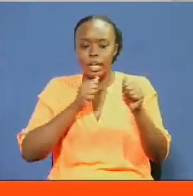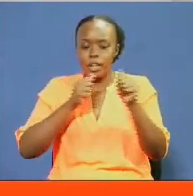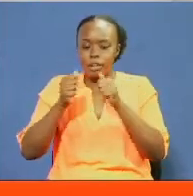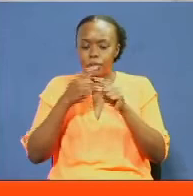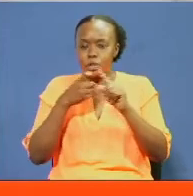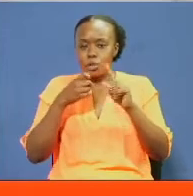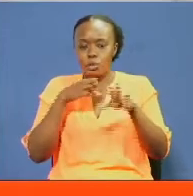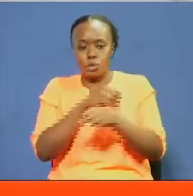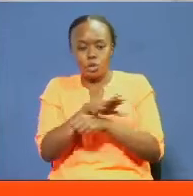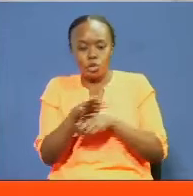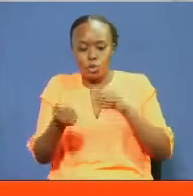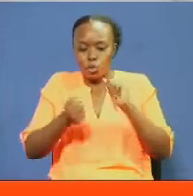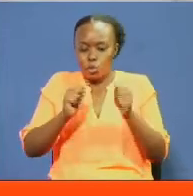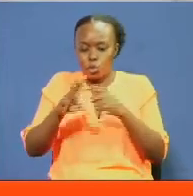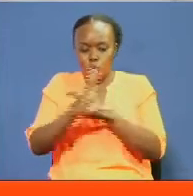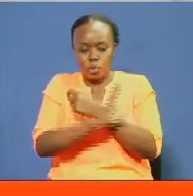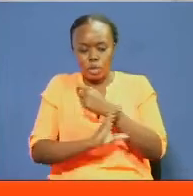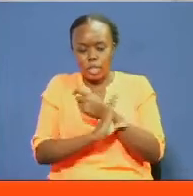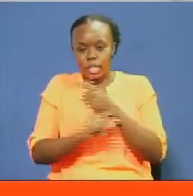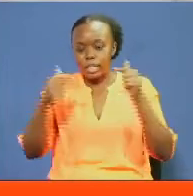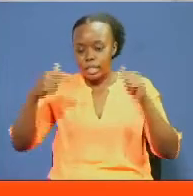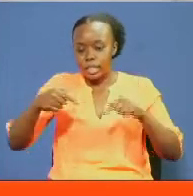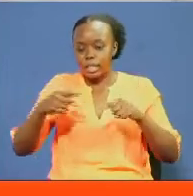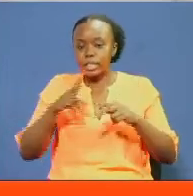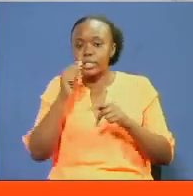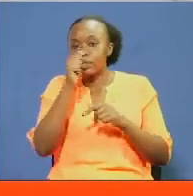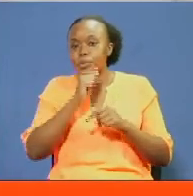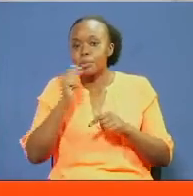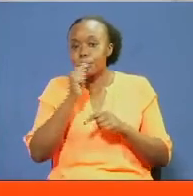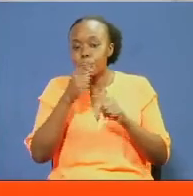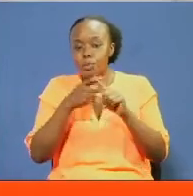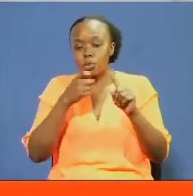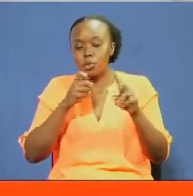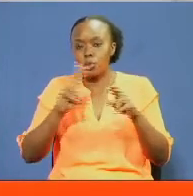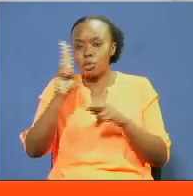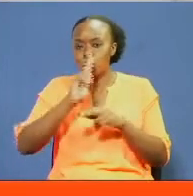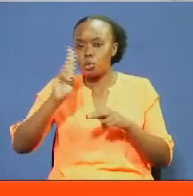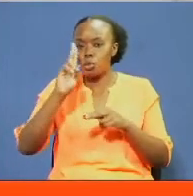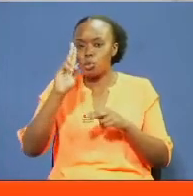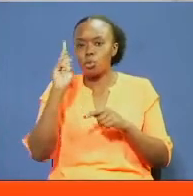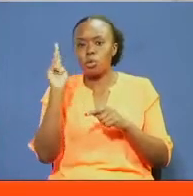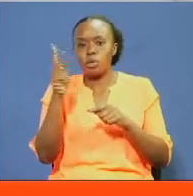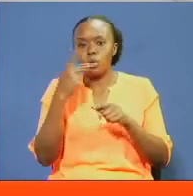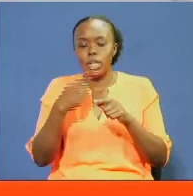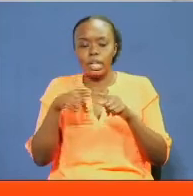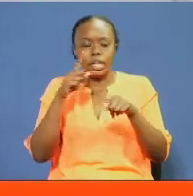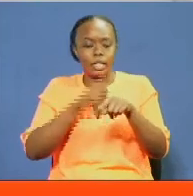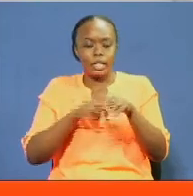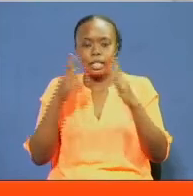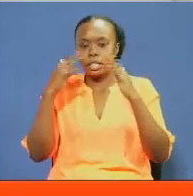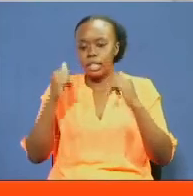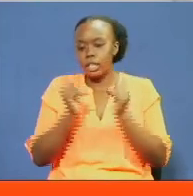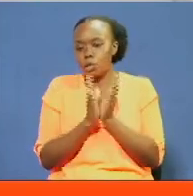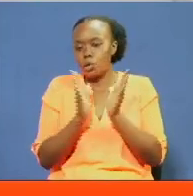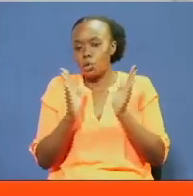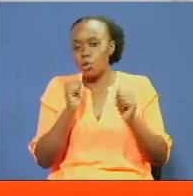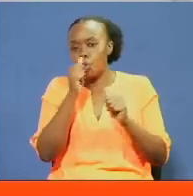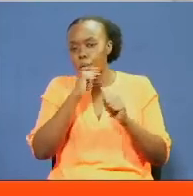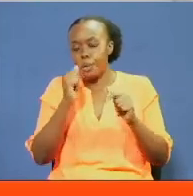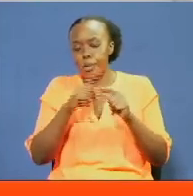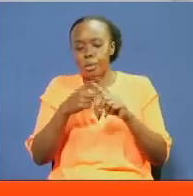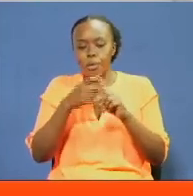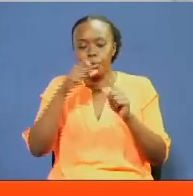against coronavirus in the country. This is the promise of President Uhuru Kenyatta to Kenyans as he revived the commitment of